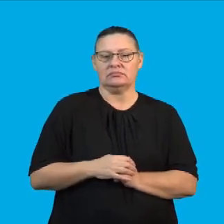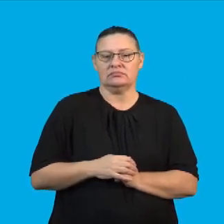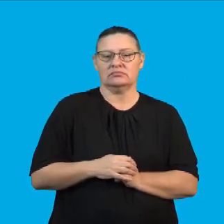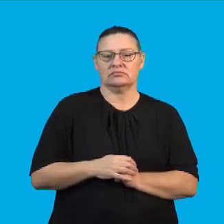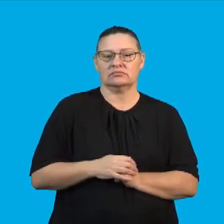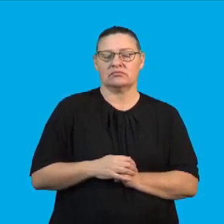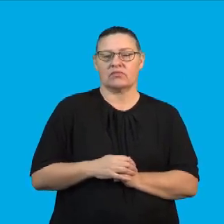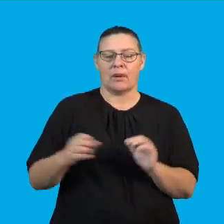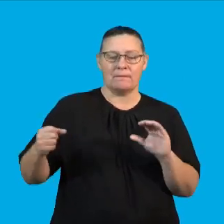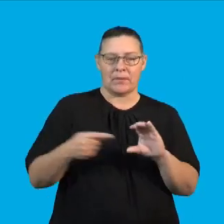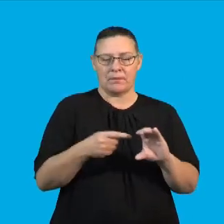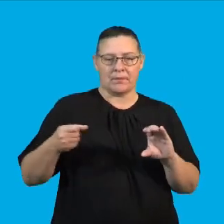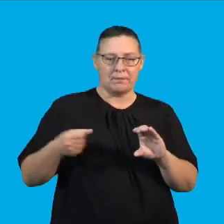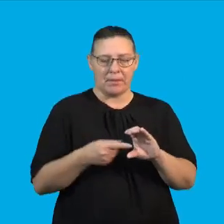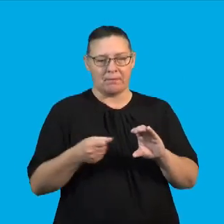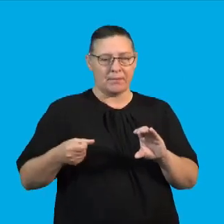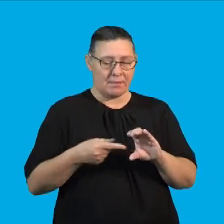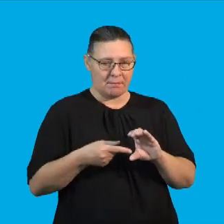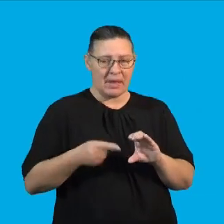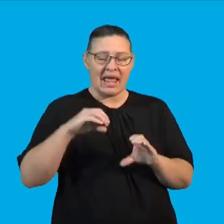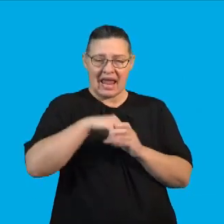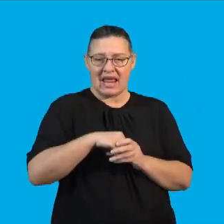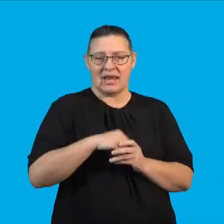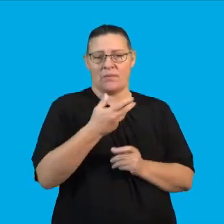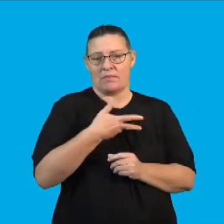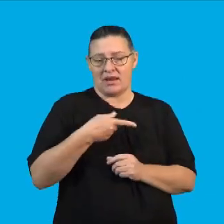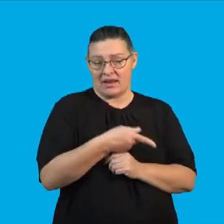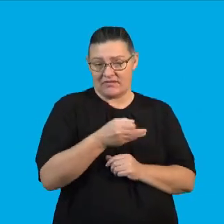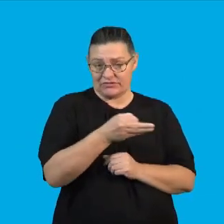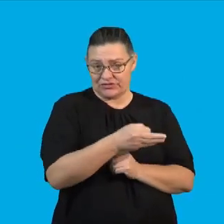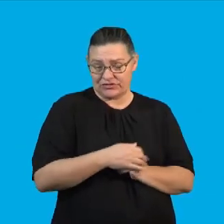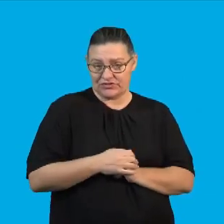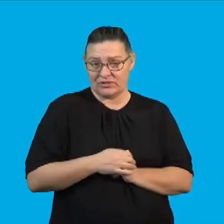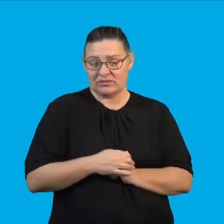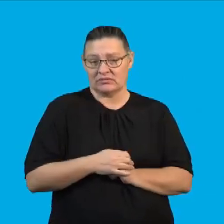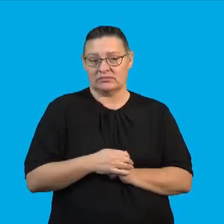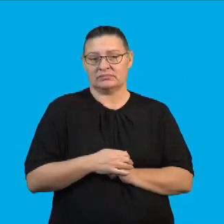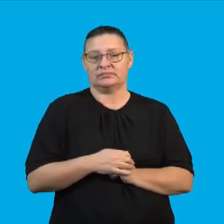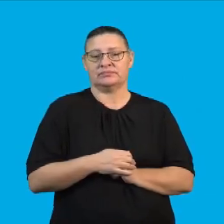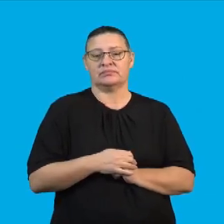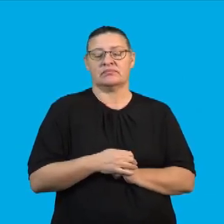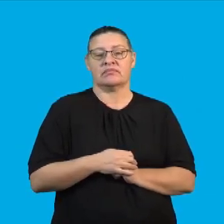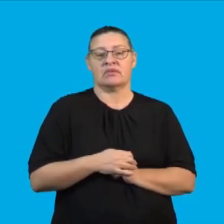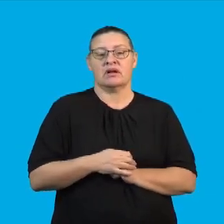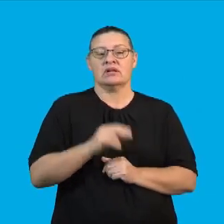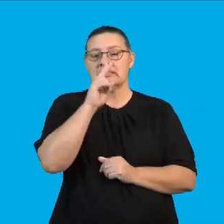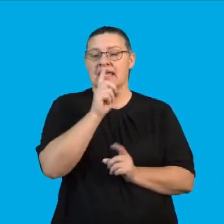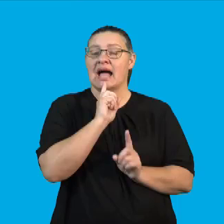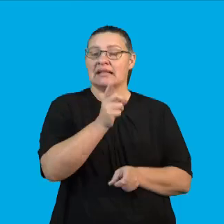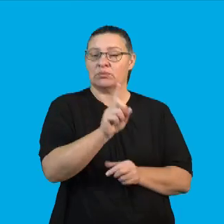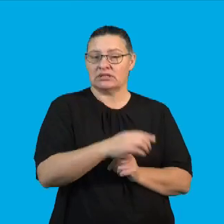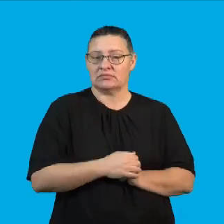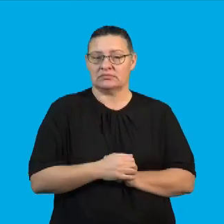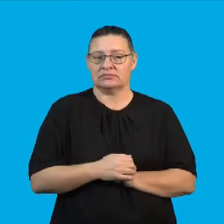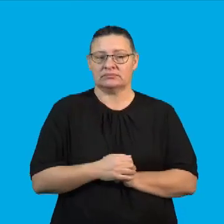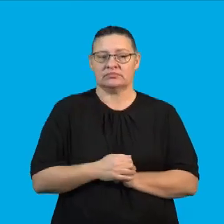female fish, and the sperms are deposited in the female. So going back to the question, let us